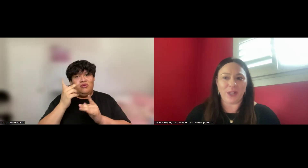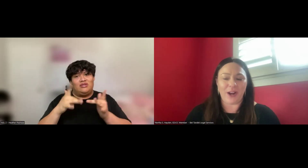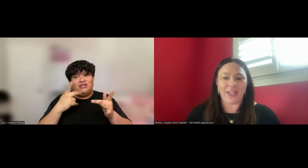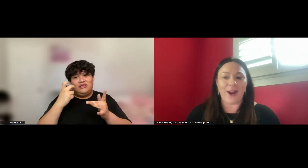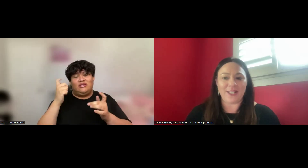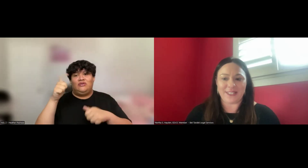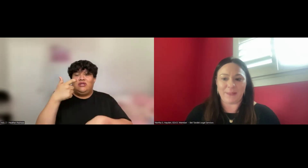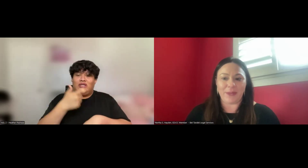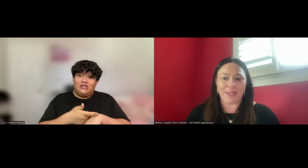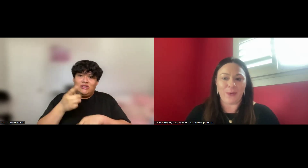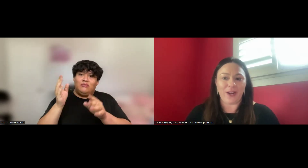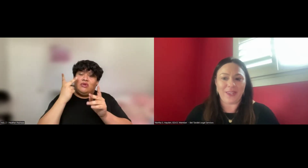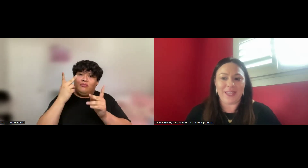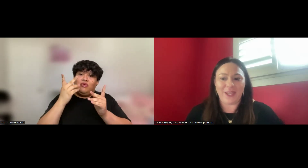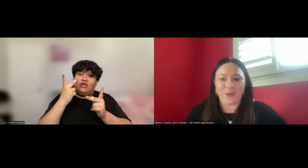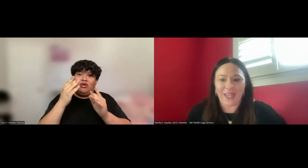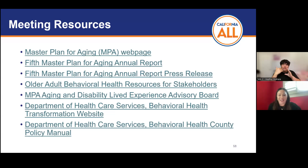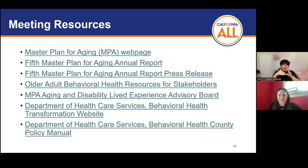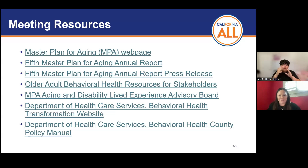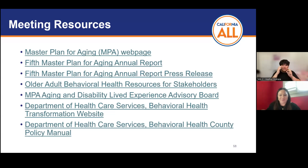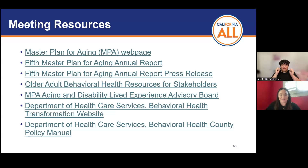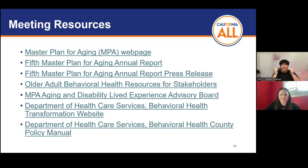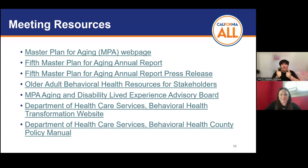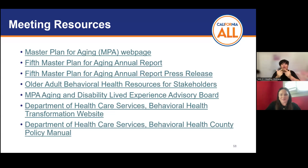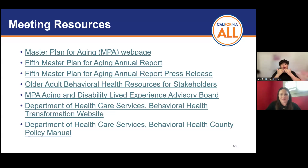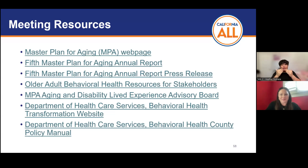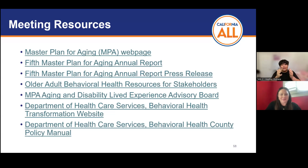emails regarding our subcommittee work. Thank you again.